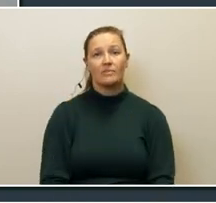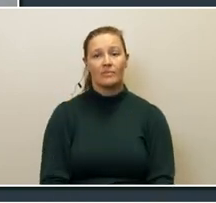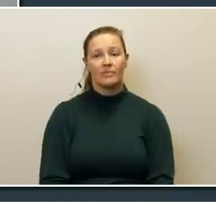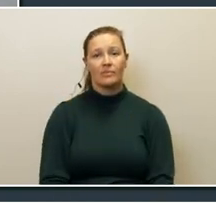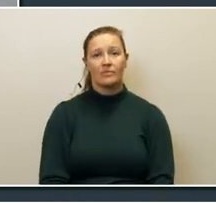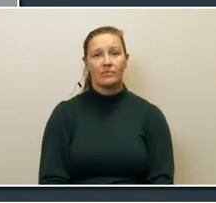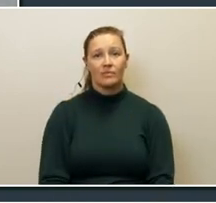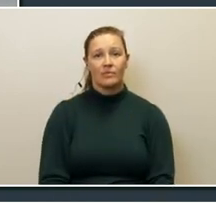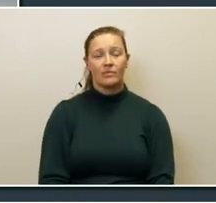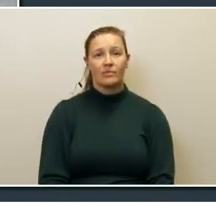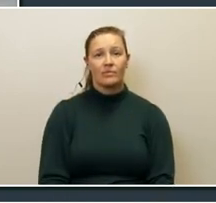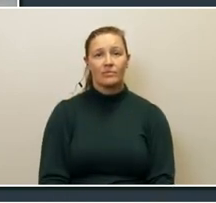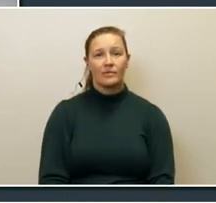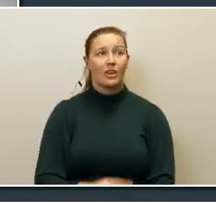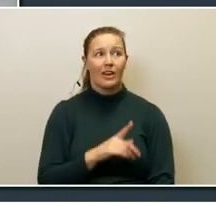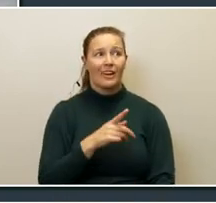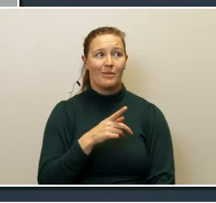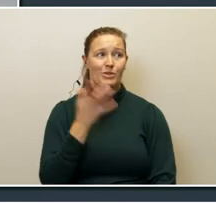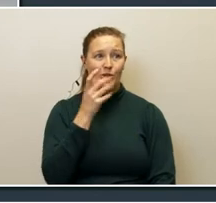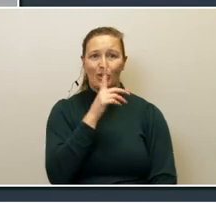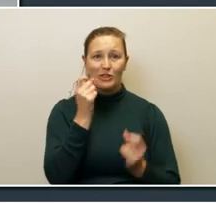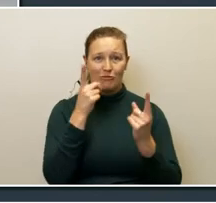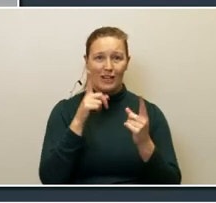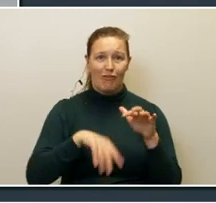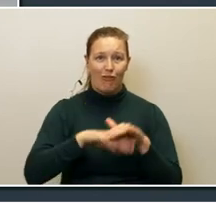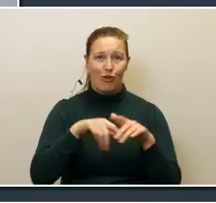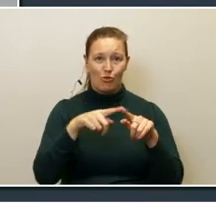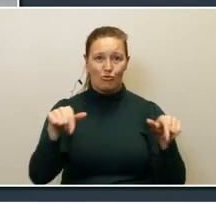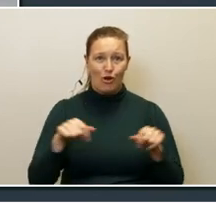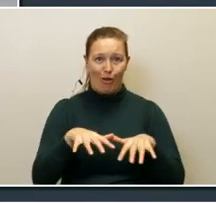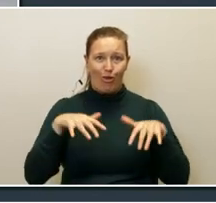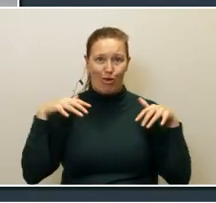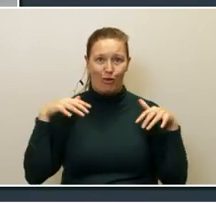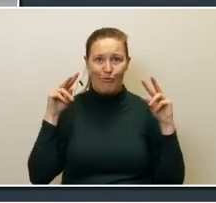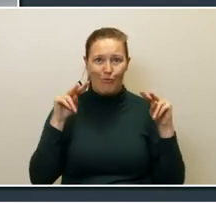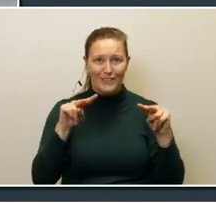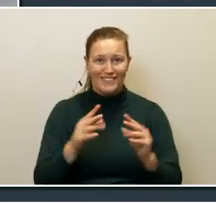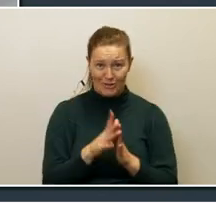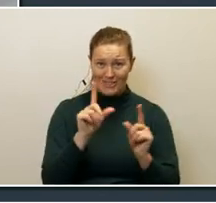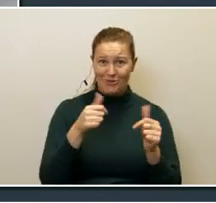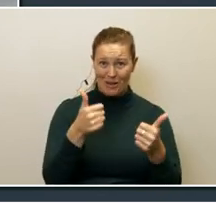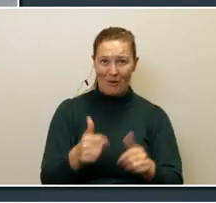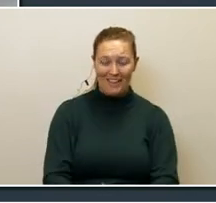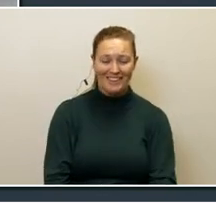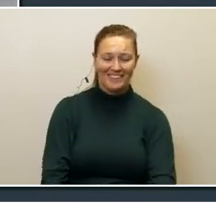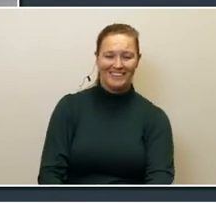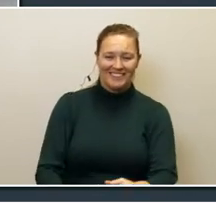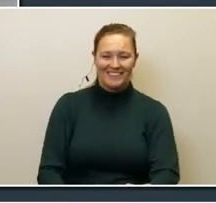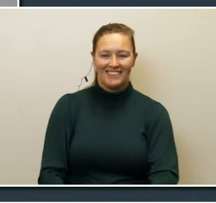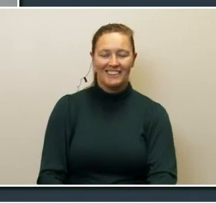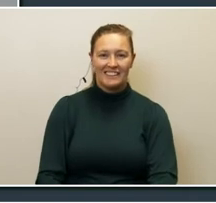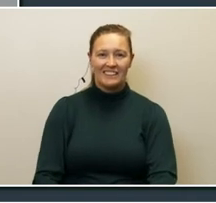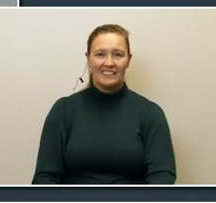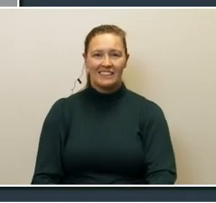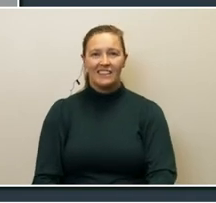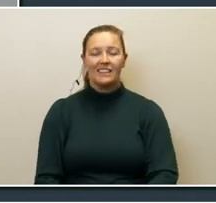today, and not realising that you would be talking to a large room full of people. You did very, very well. Oh, thank you. Look,